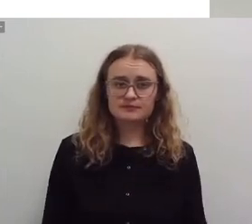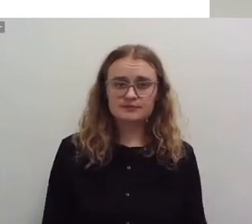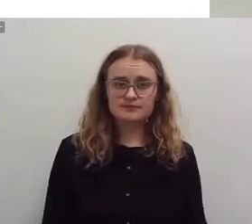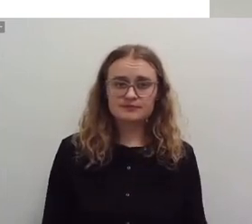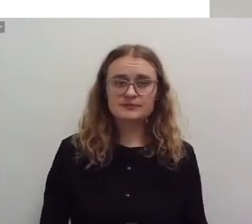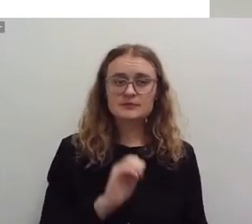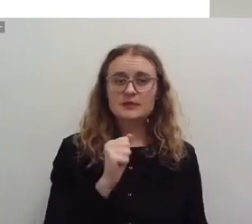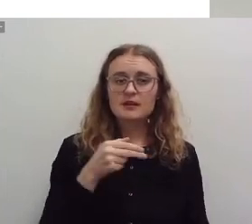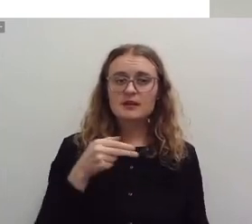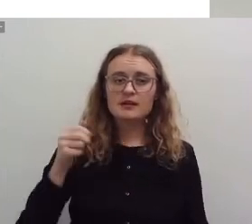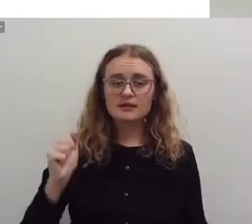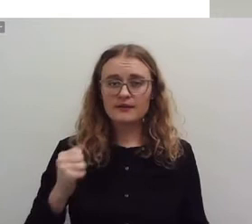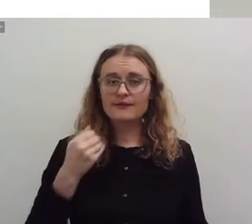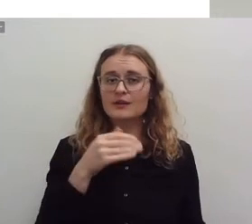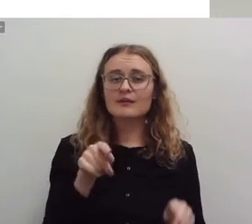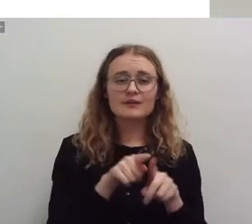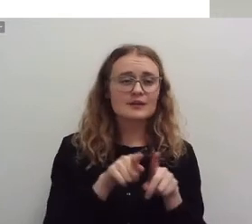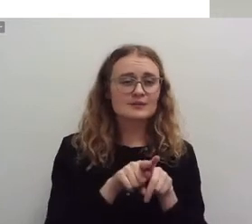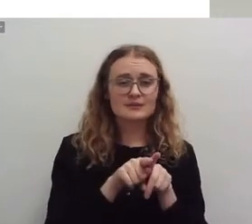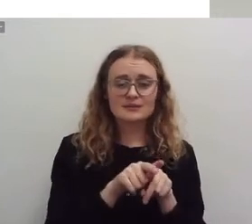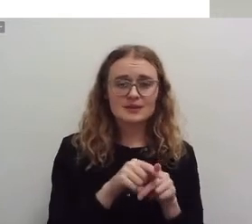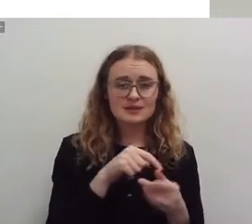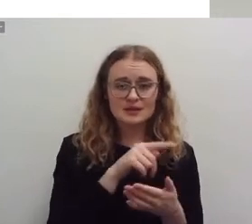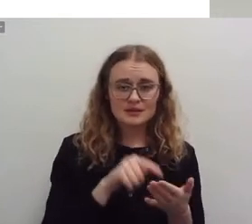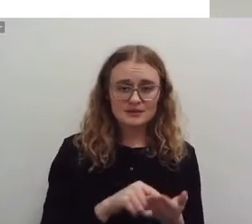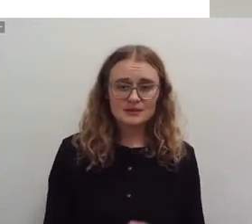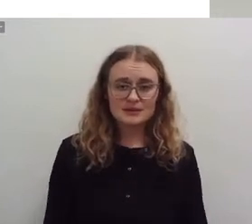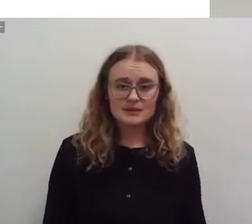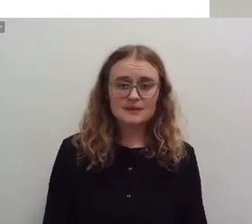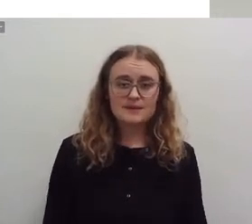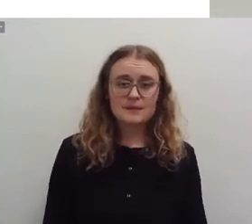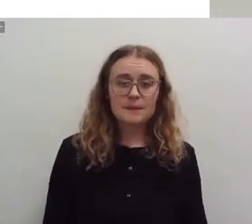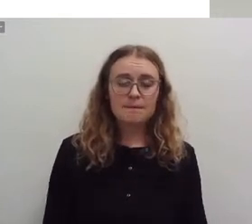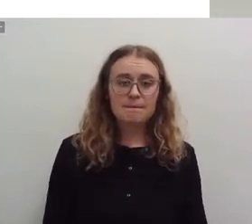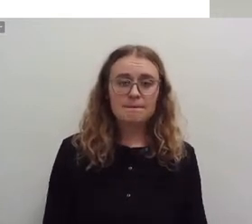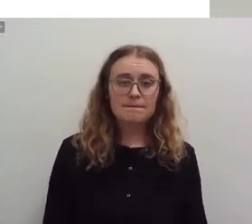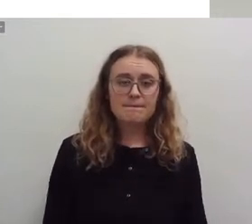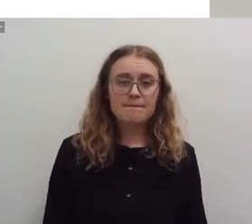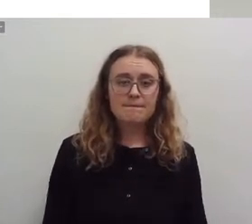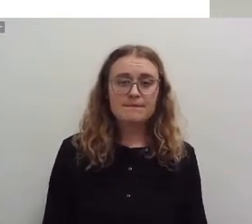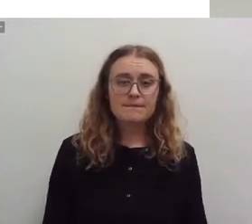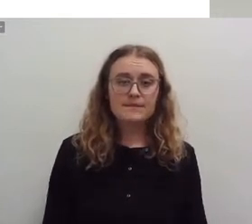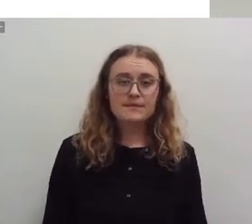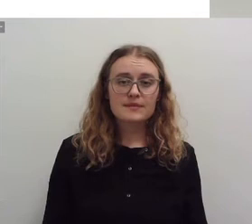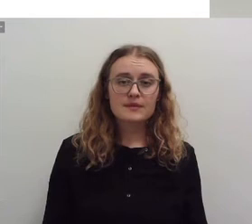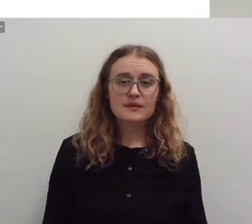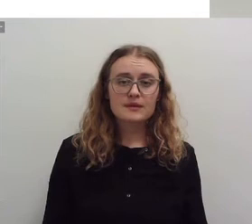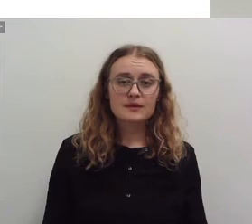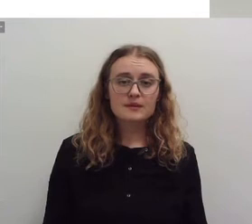at the key factors for success, and maybe also adding what can be done or maybe copied in